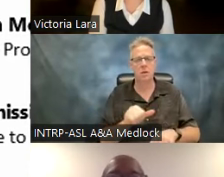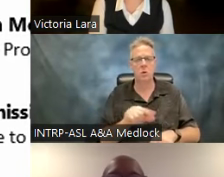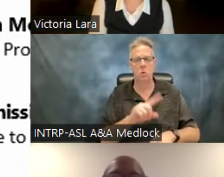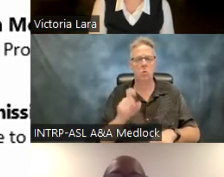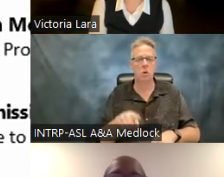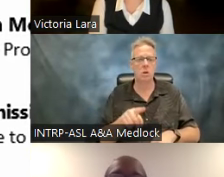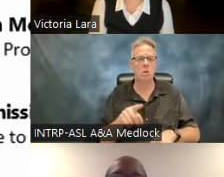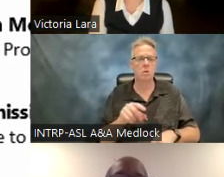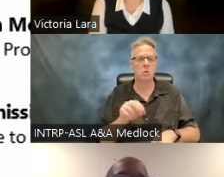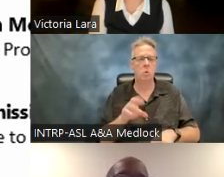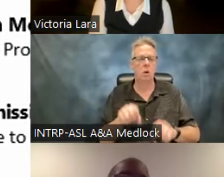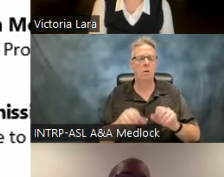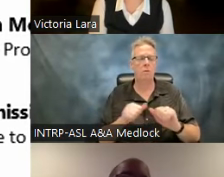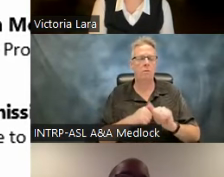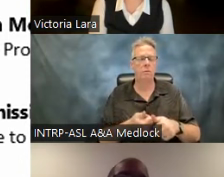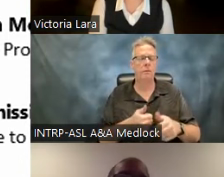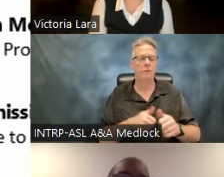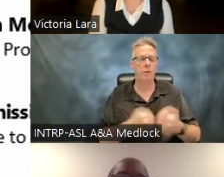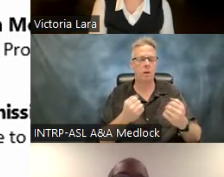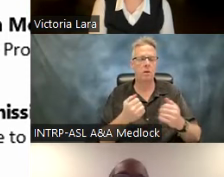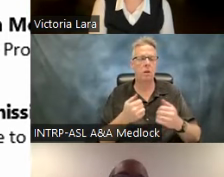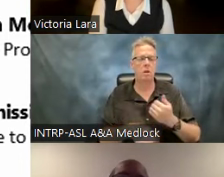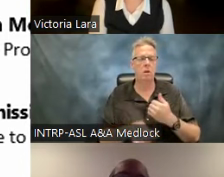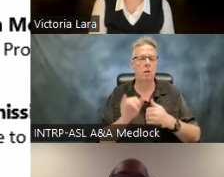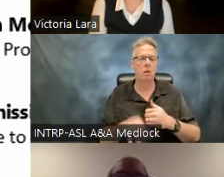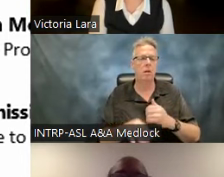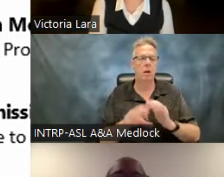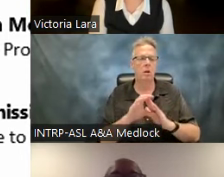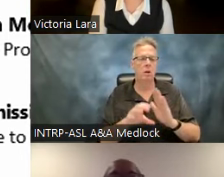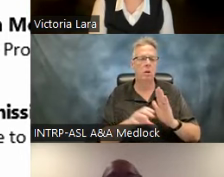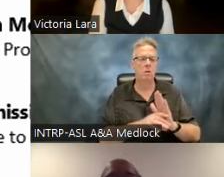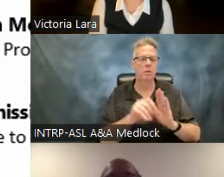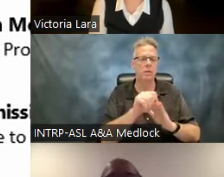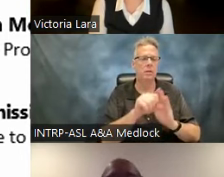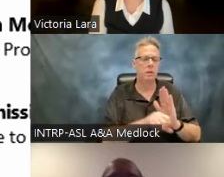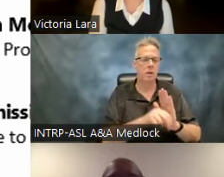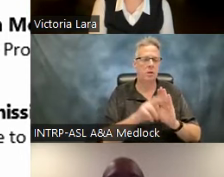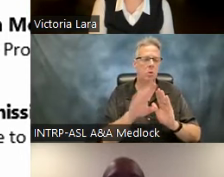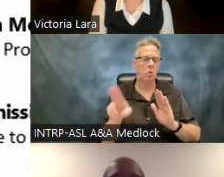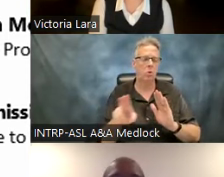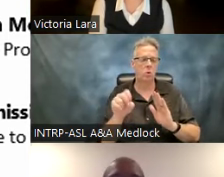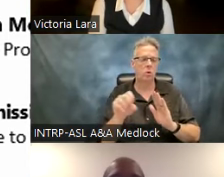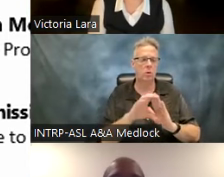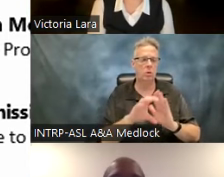or act in violation of rights under the constitutions of the state or of the United States.